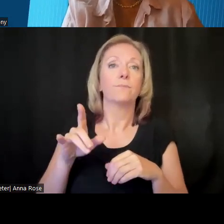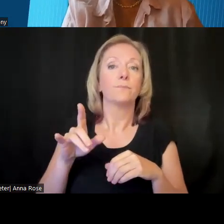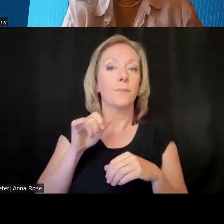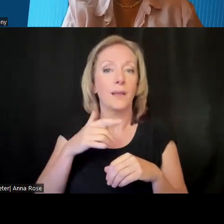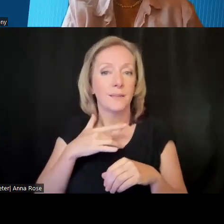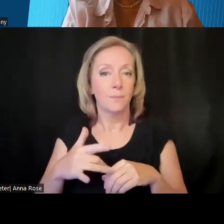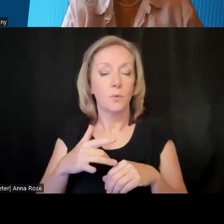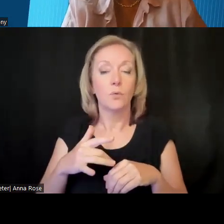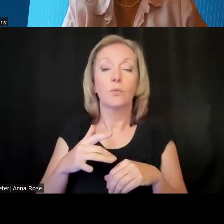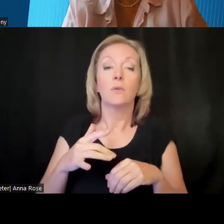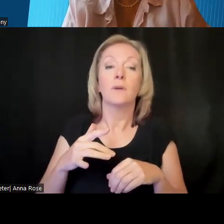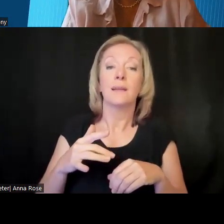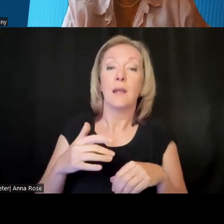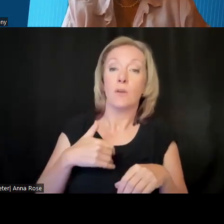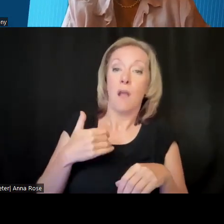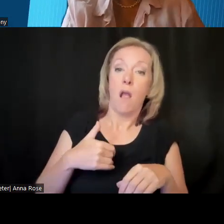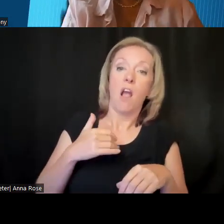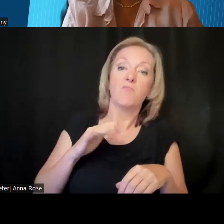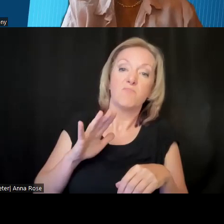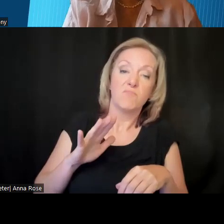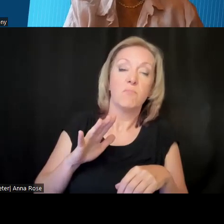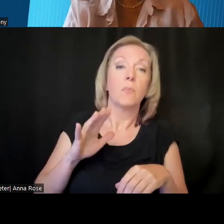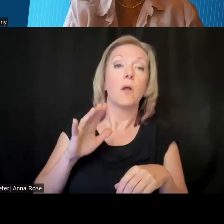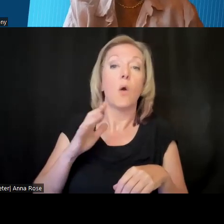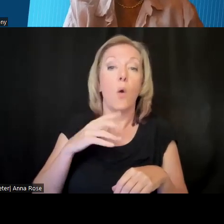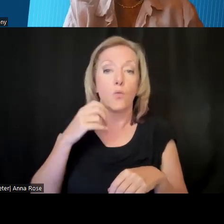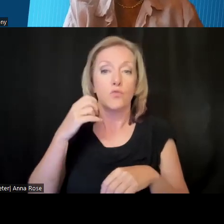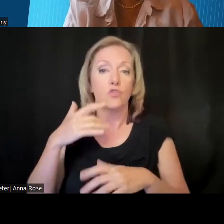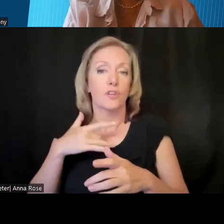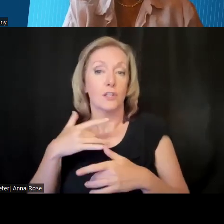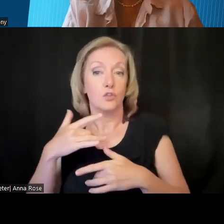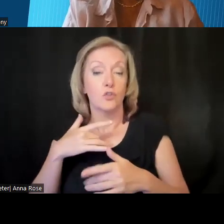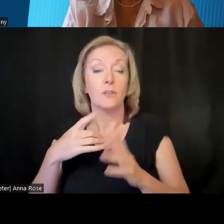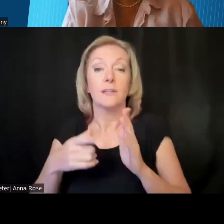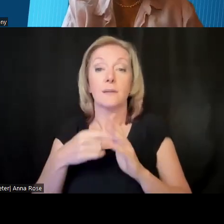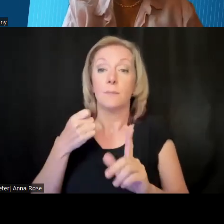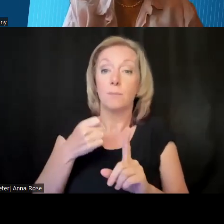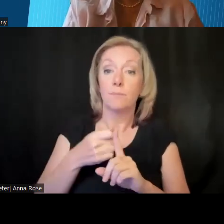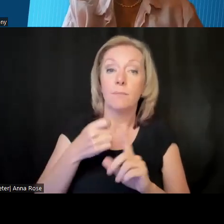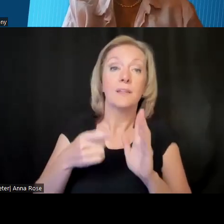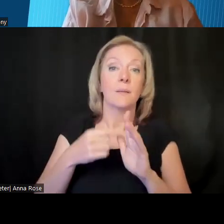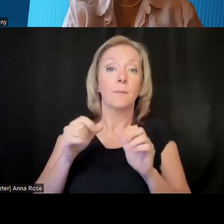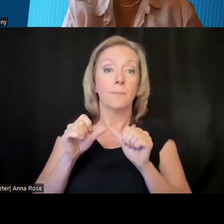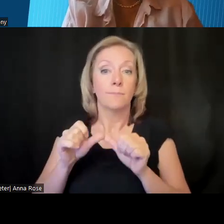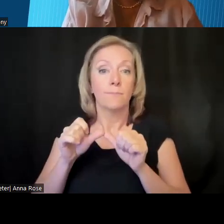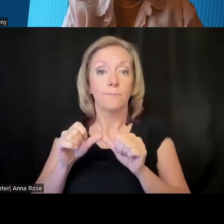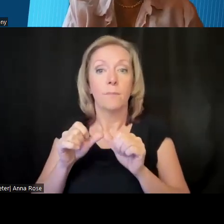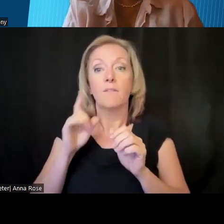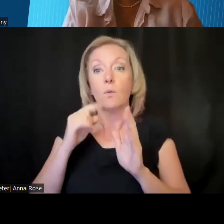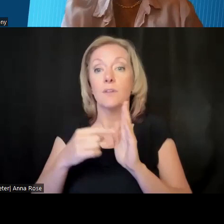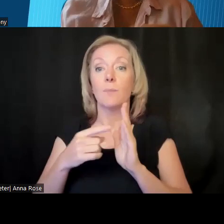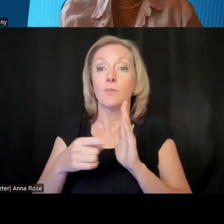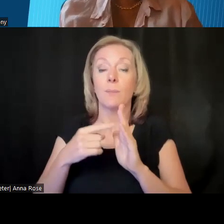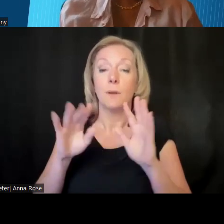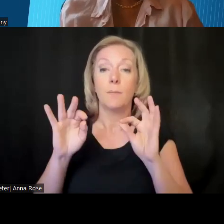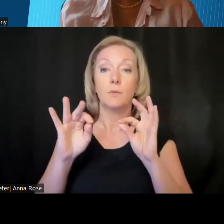age that we worry about. It can be a fleeting thing or it can be a continuous thing, meaning sometimes the eye is crossed or always the